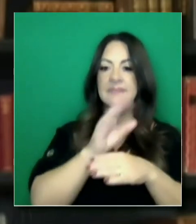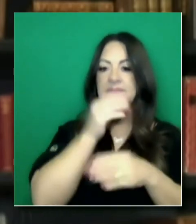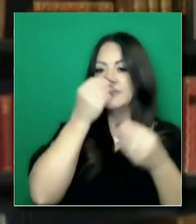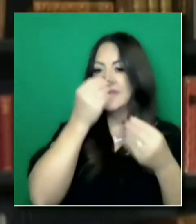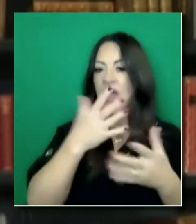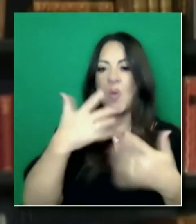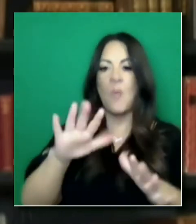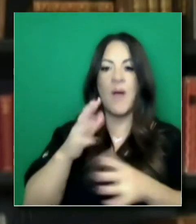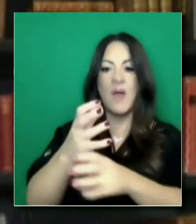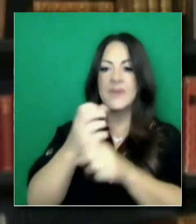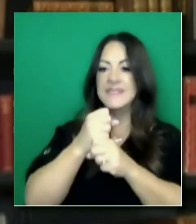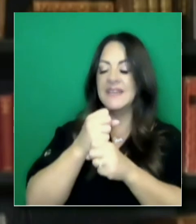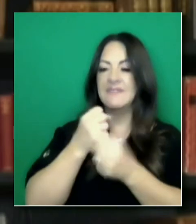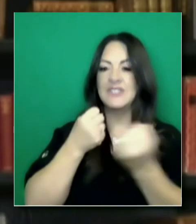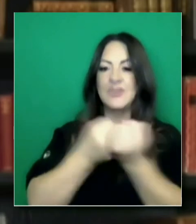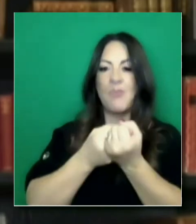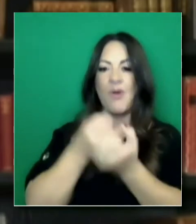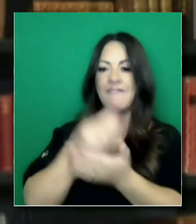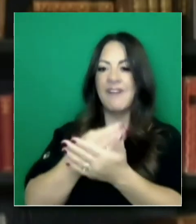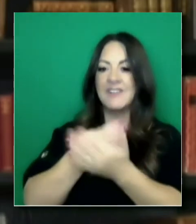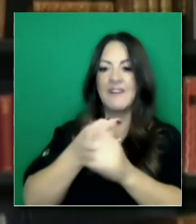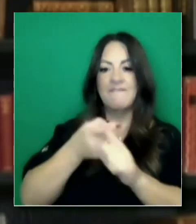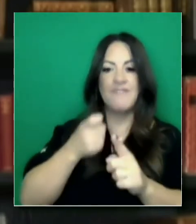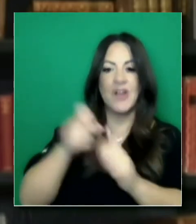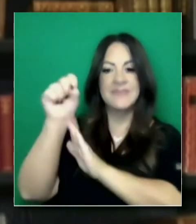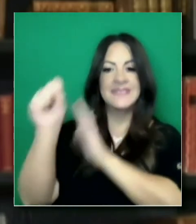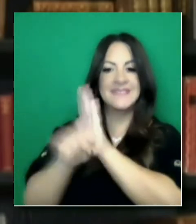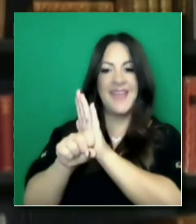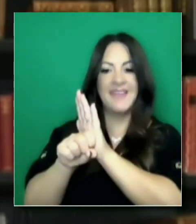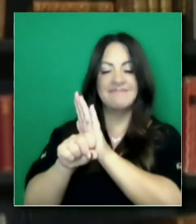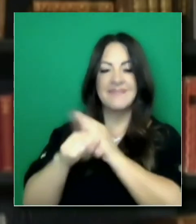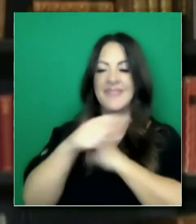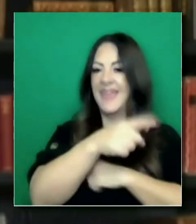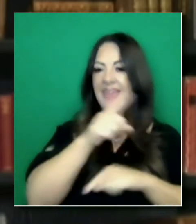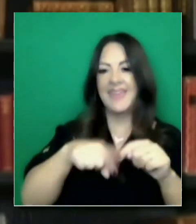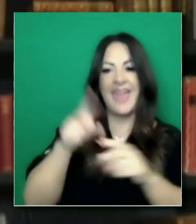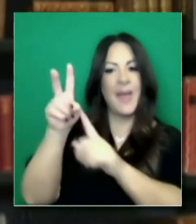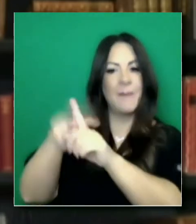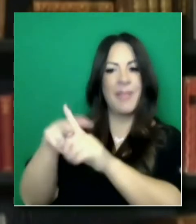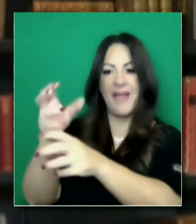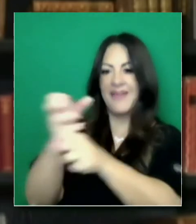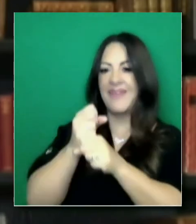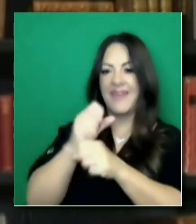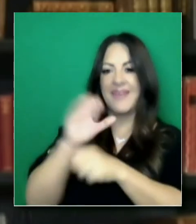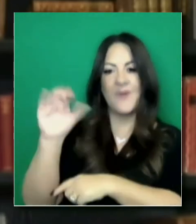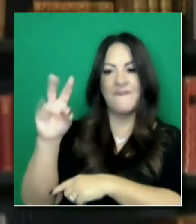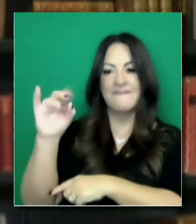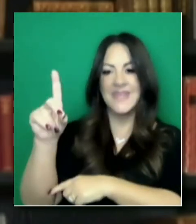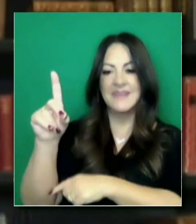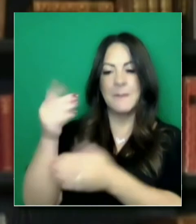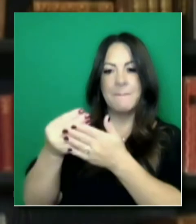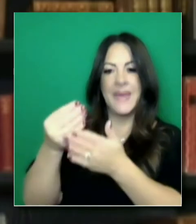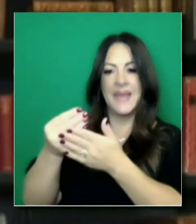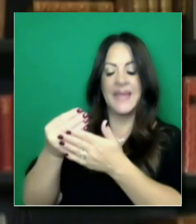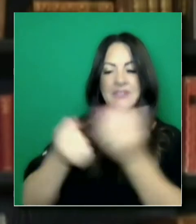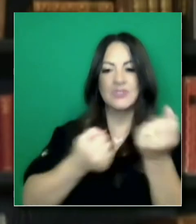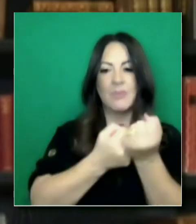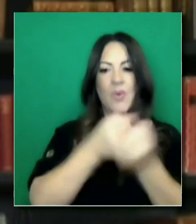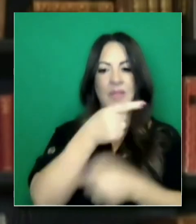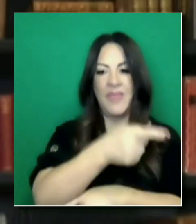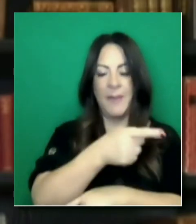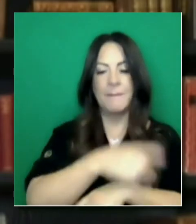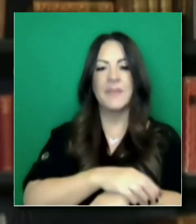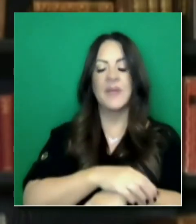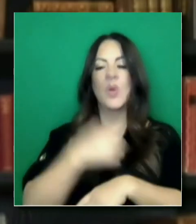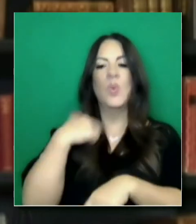support from the state as it relates to those dollars. And so we've worked with CSAC, that's our partners, the